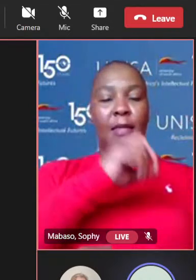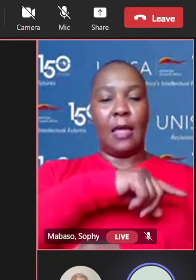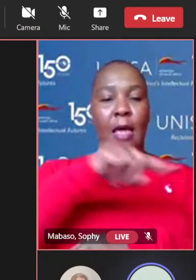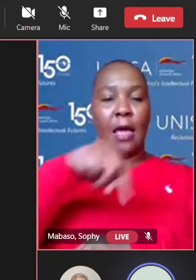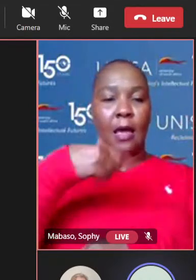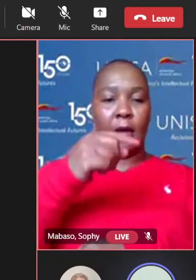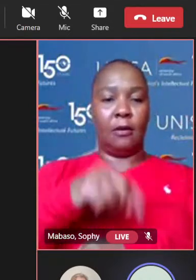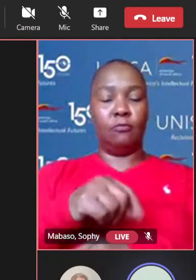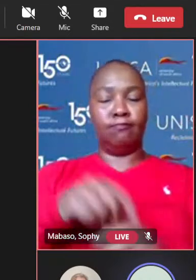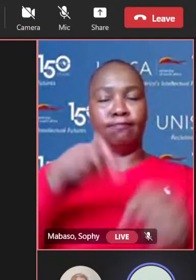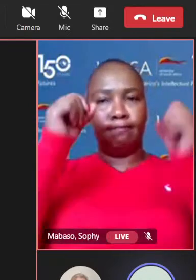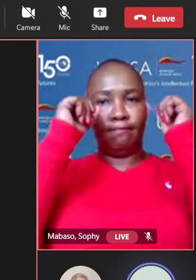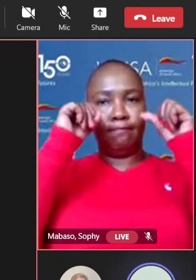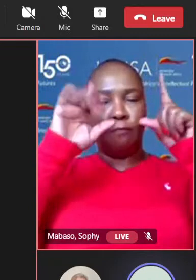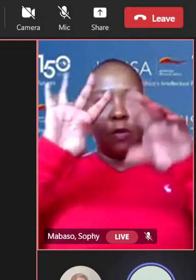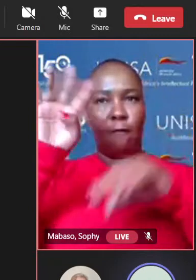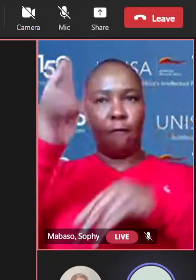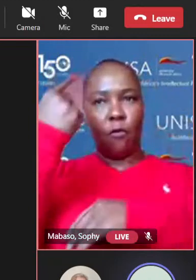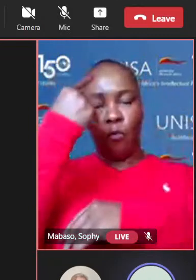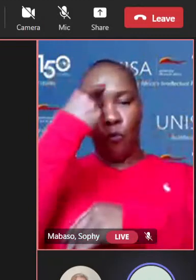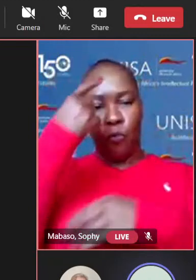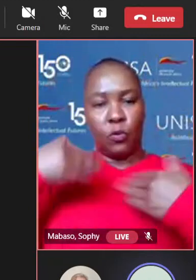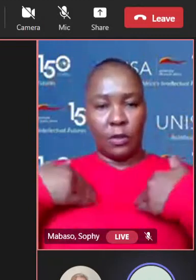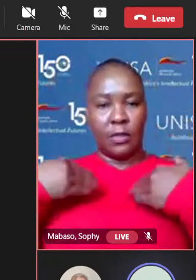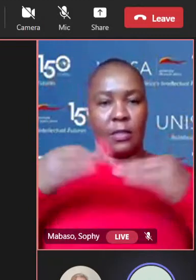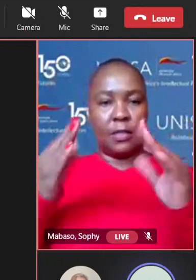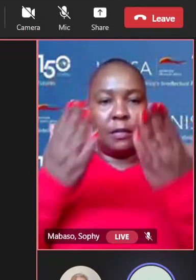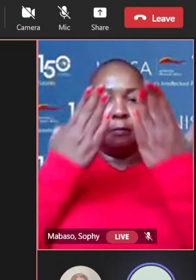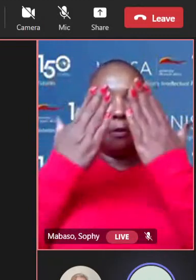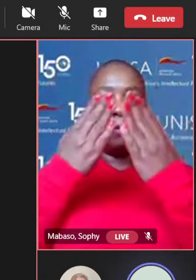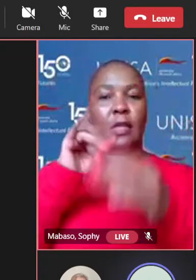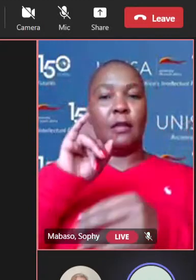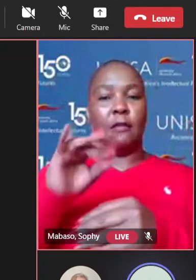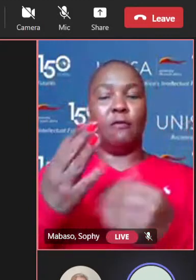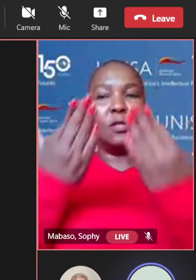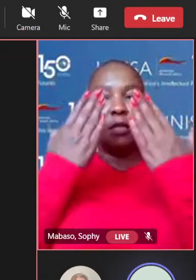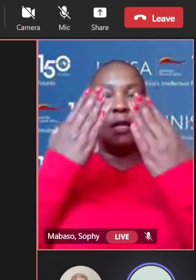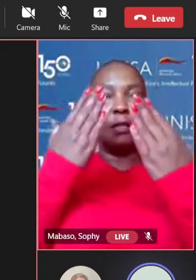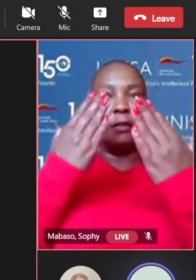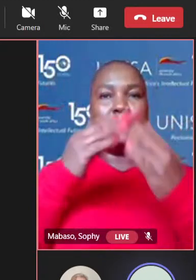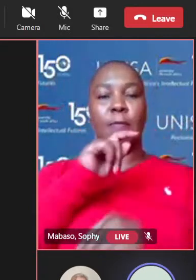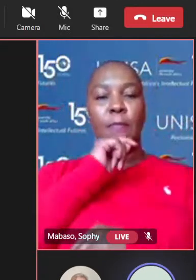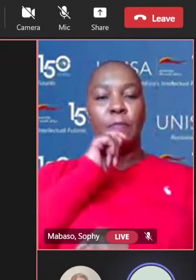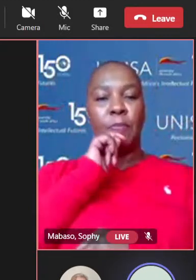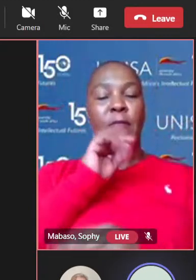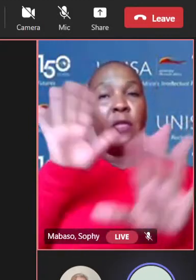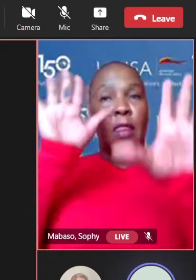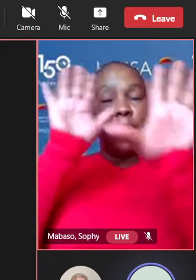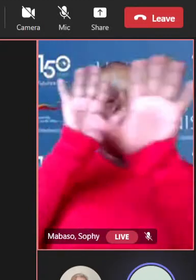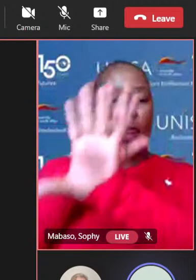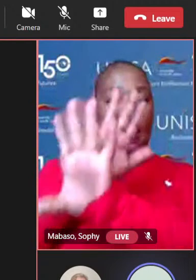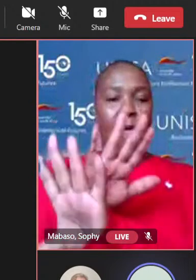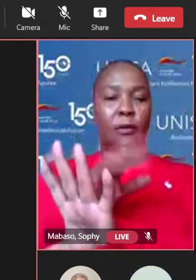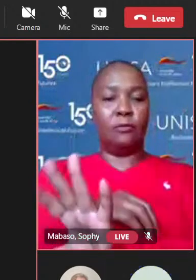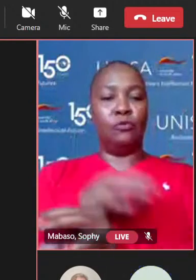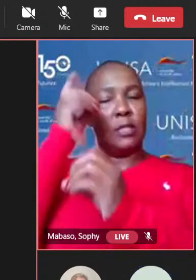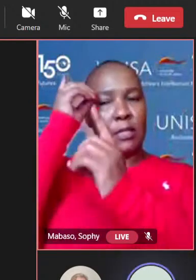at 4 and start studying if you're a morning person. But if you are a night person, when you decide whether you start